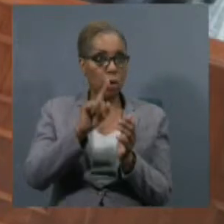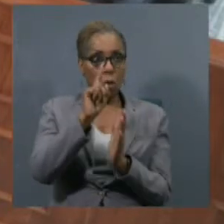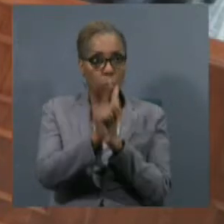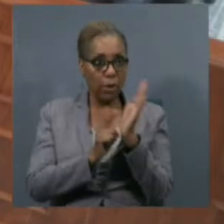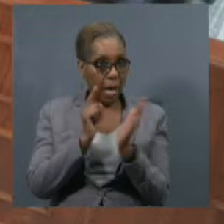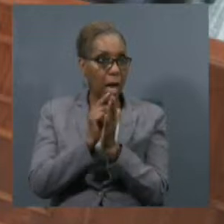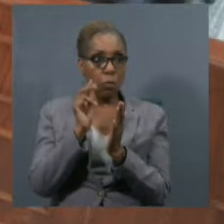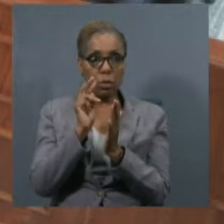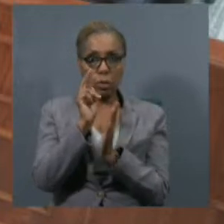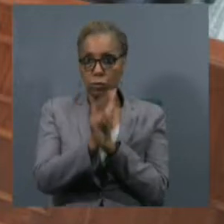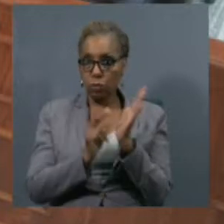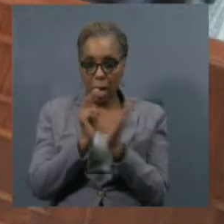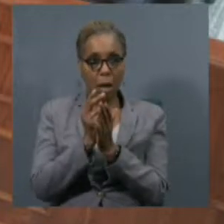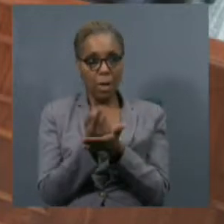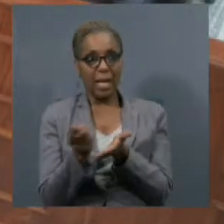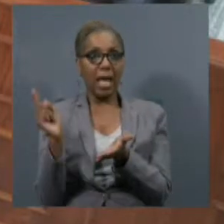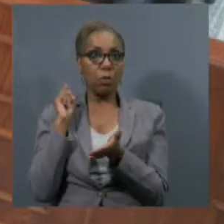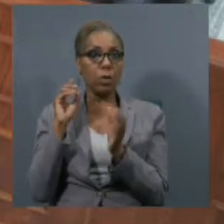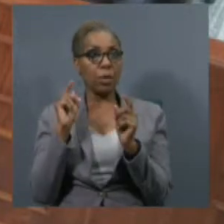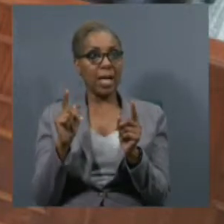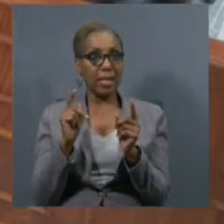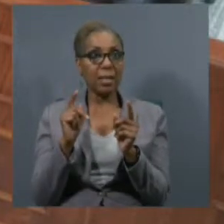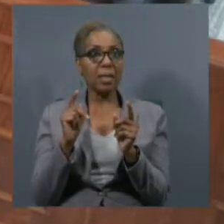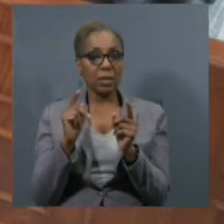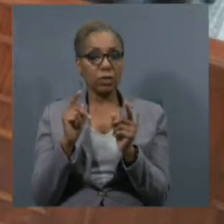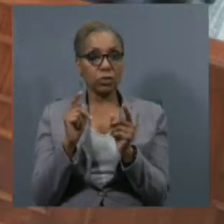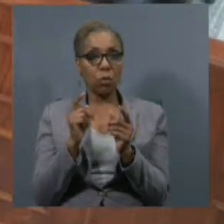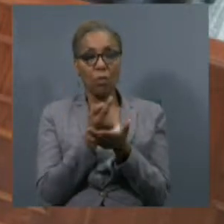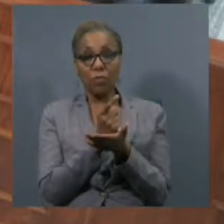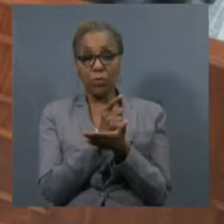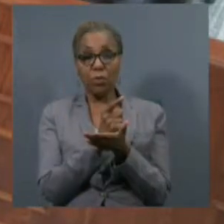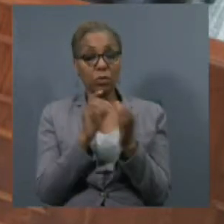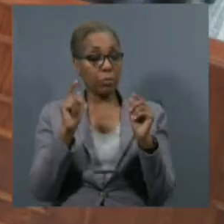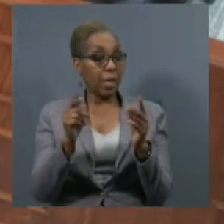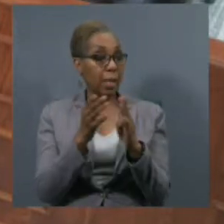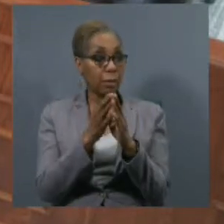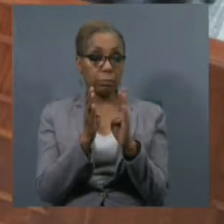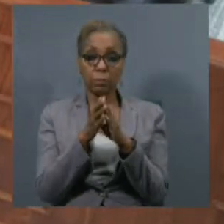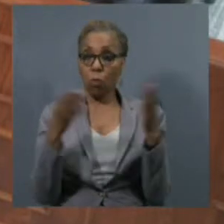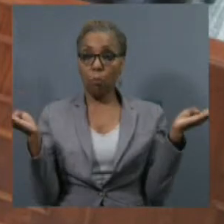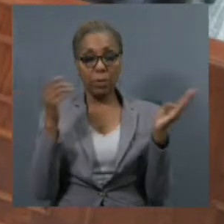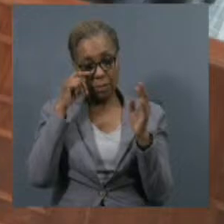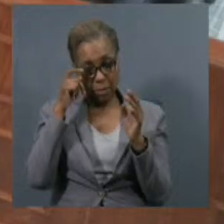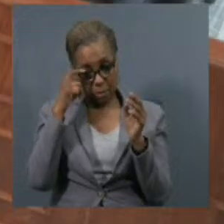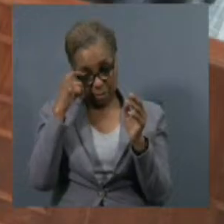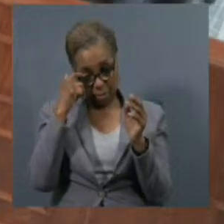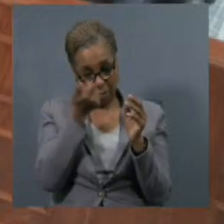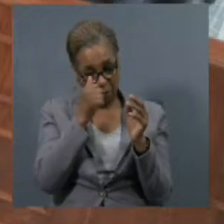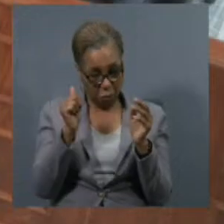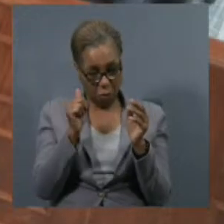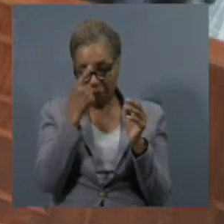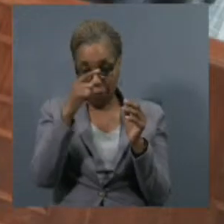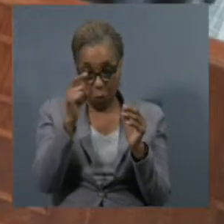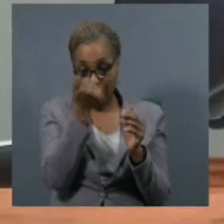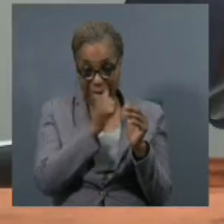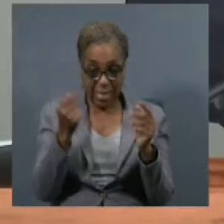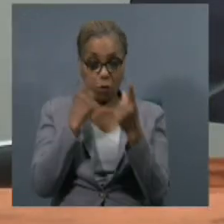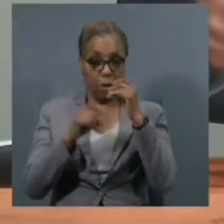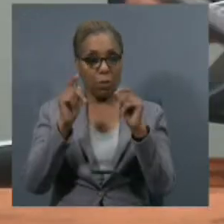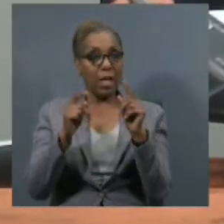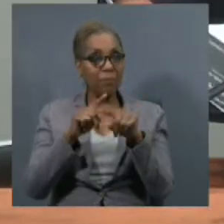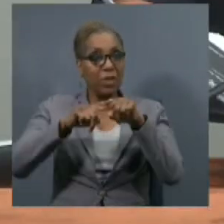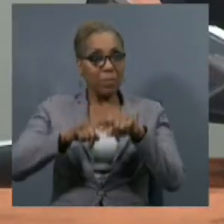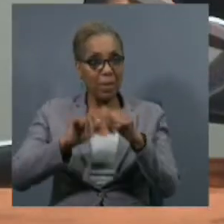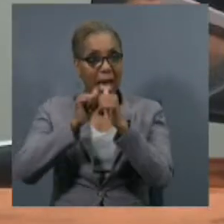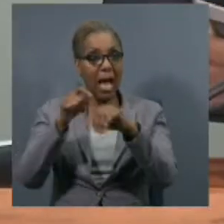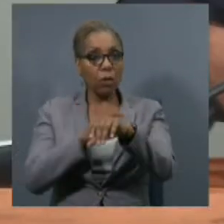hours last week, and this will be before, so we'll open the floor for any questions. And I will say, depending on how